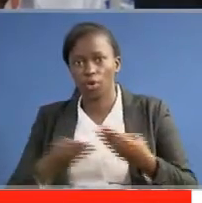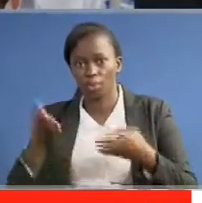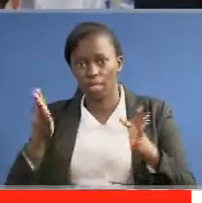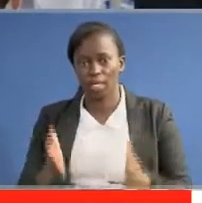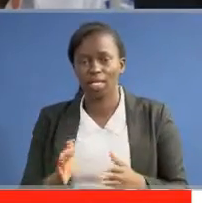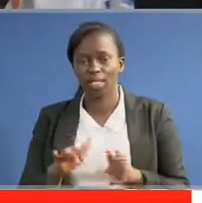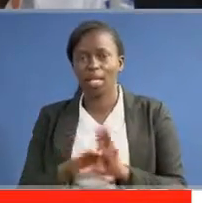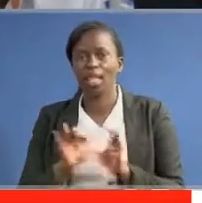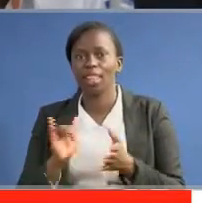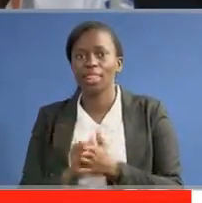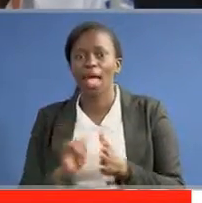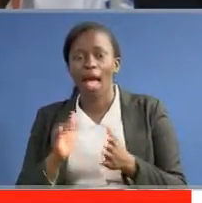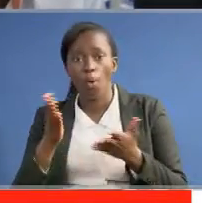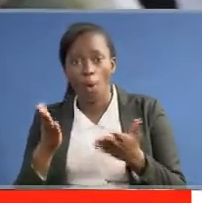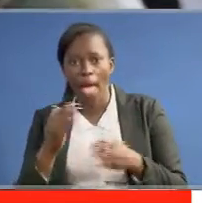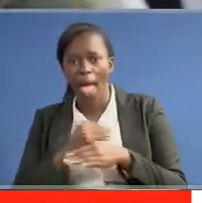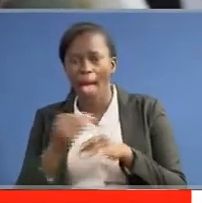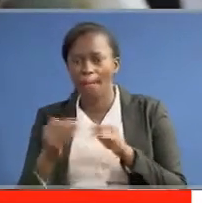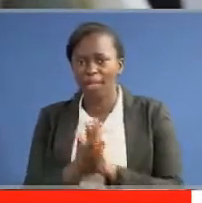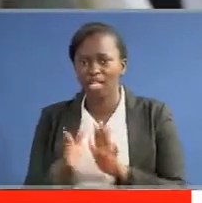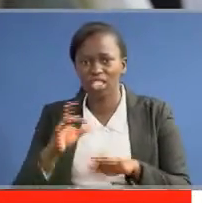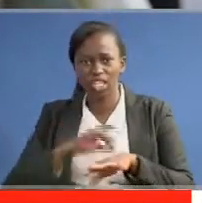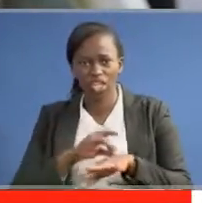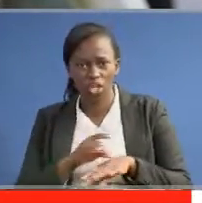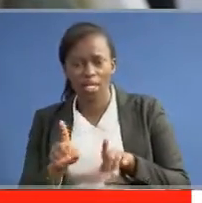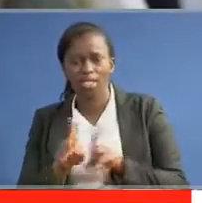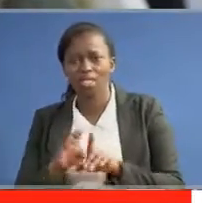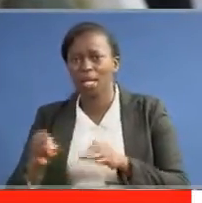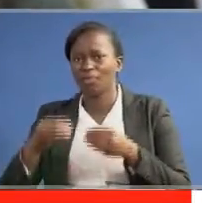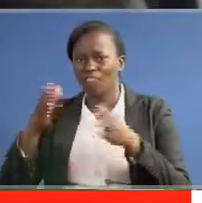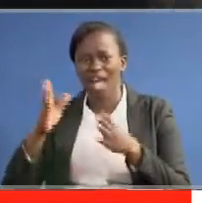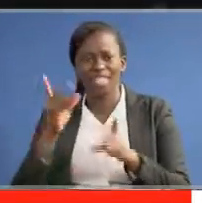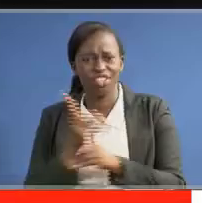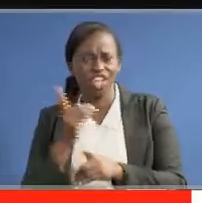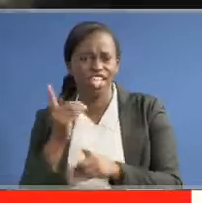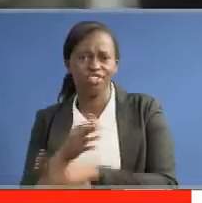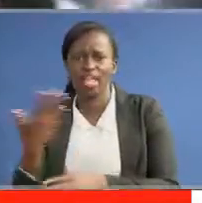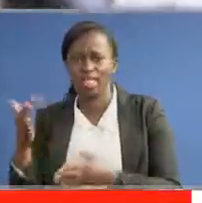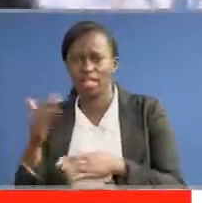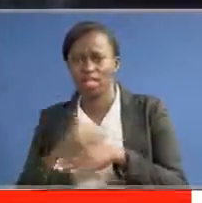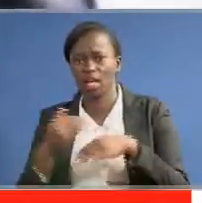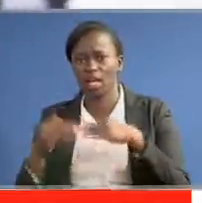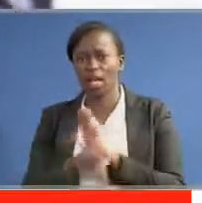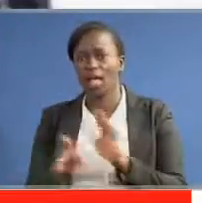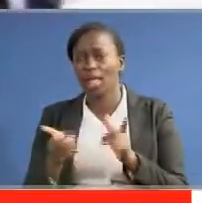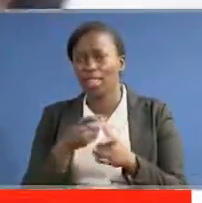zabuni, utengenezaji wa ngozi, usambazaji wa vifaa vya ujenzi na